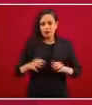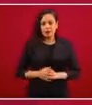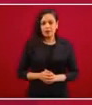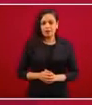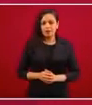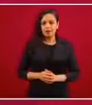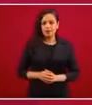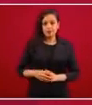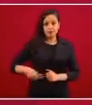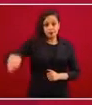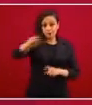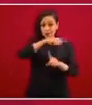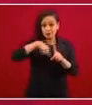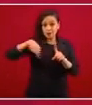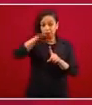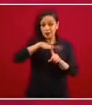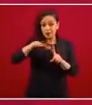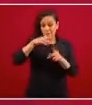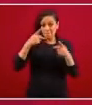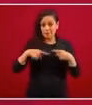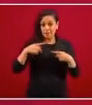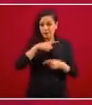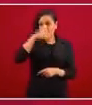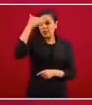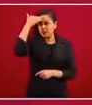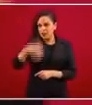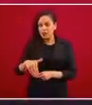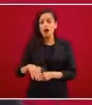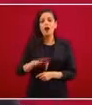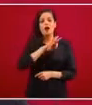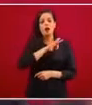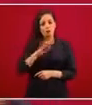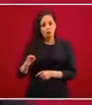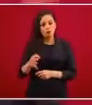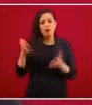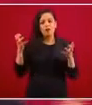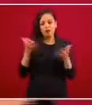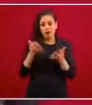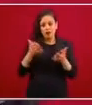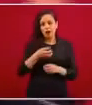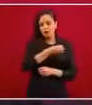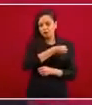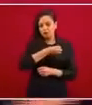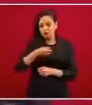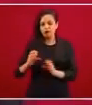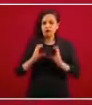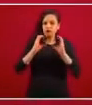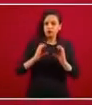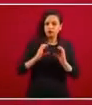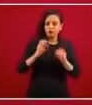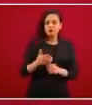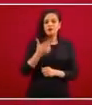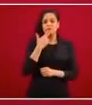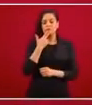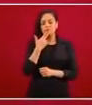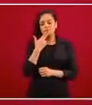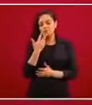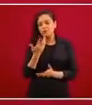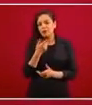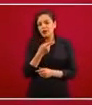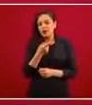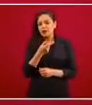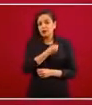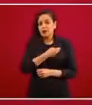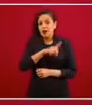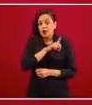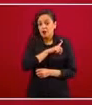has clear and direct access to information in real time. If they have this access to information, they have to